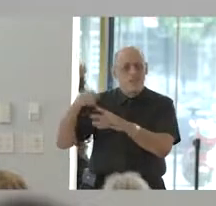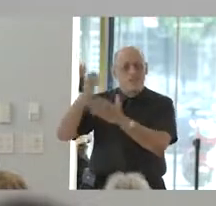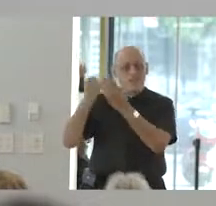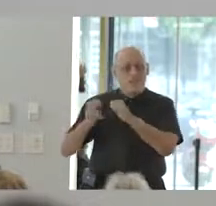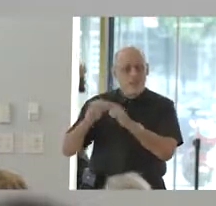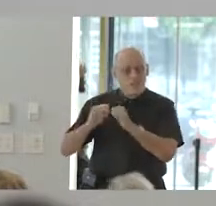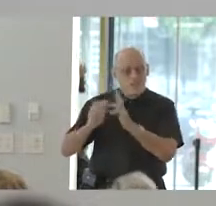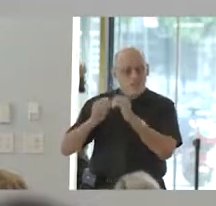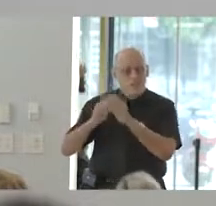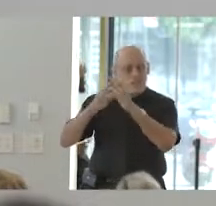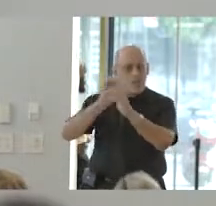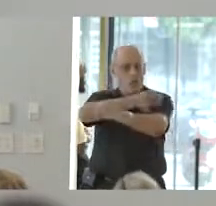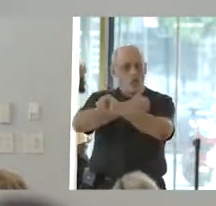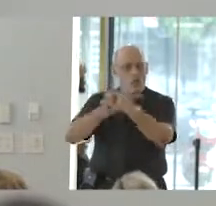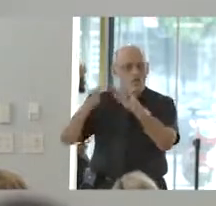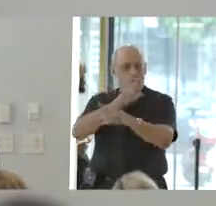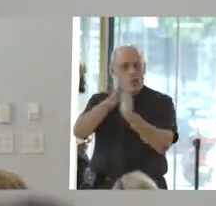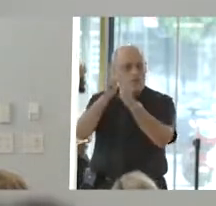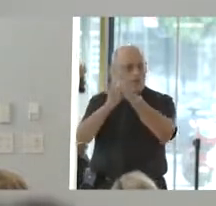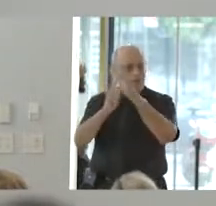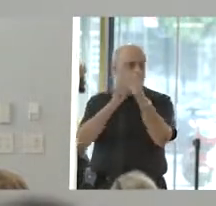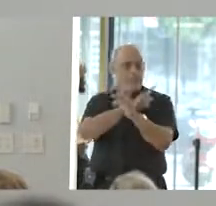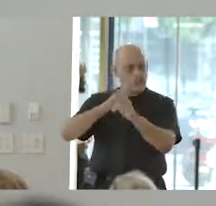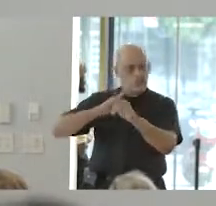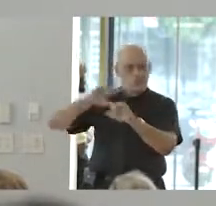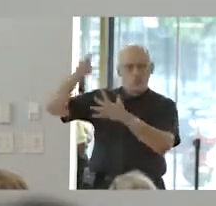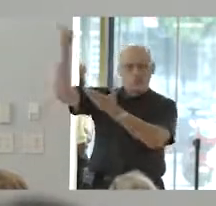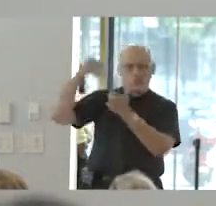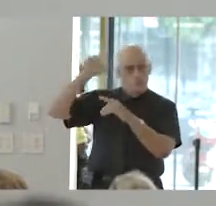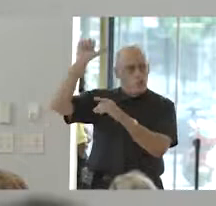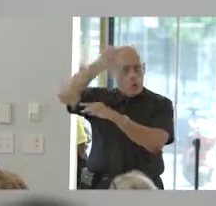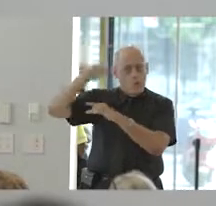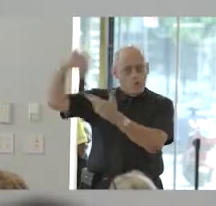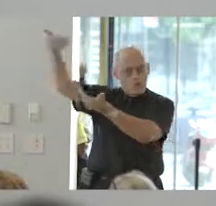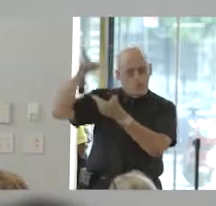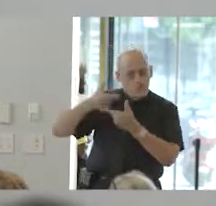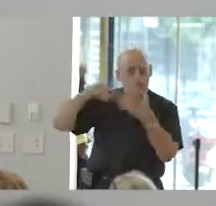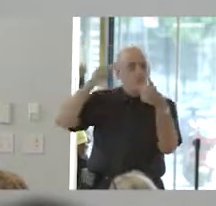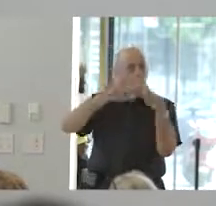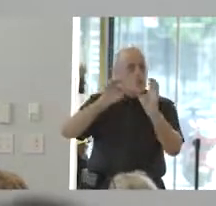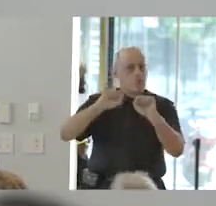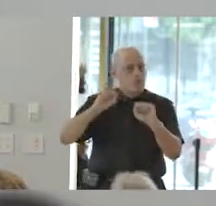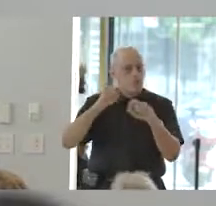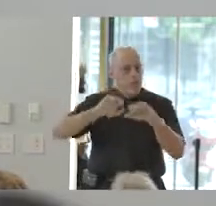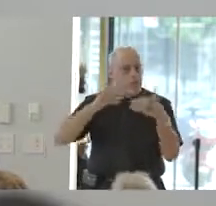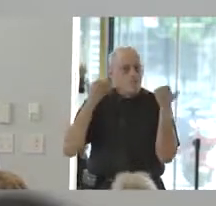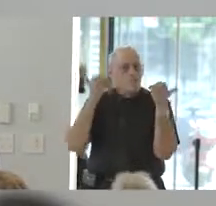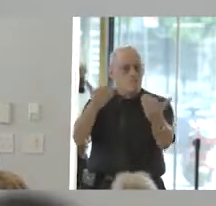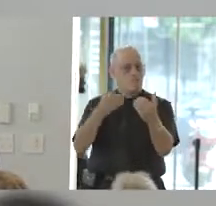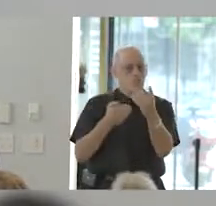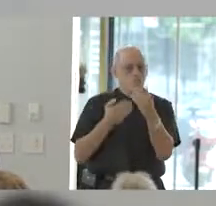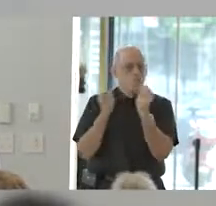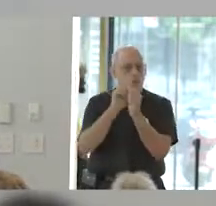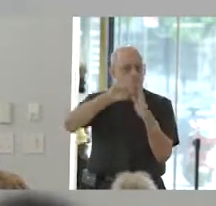build authority from the state legislature. Now that gave us a different way to pursue these projects. And as a